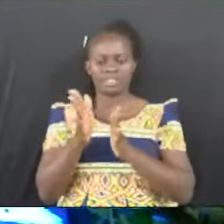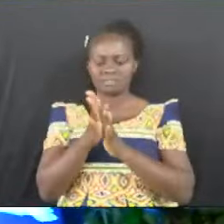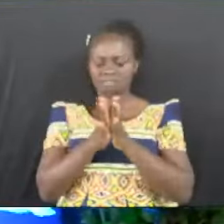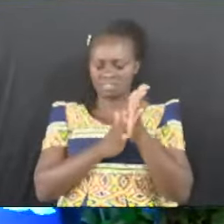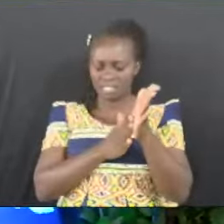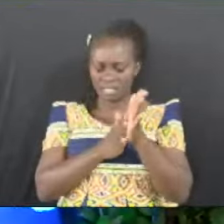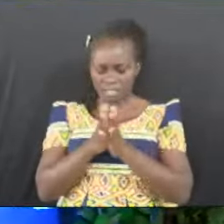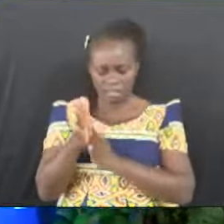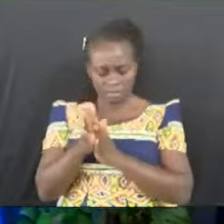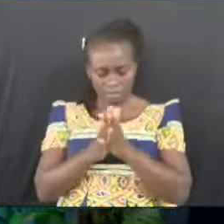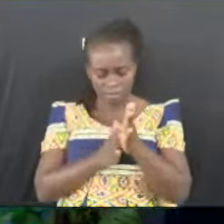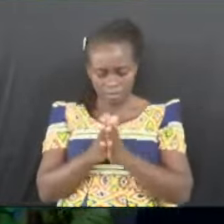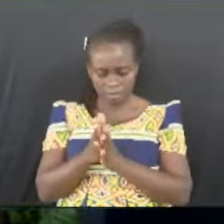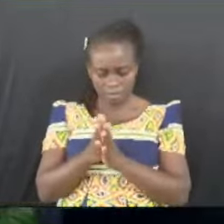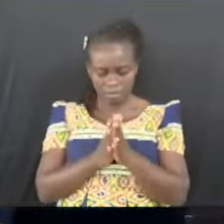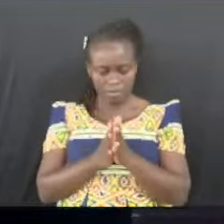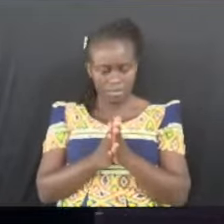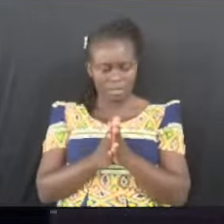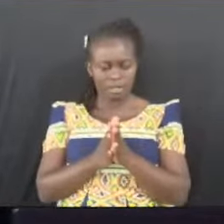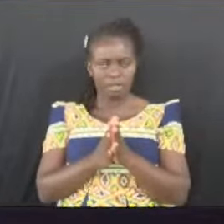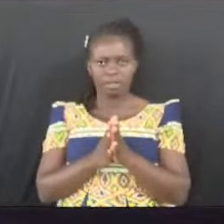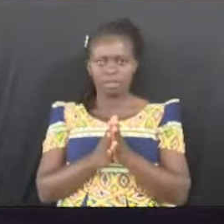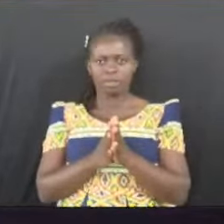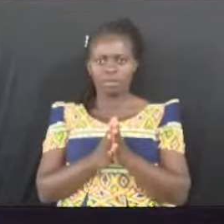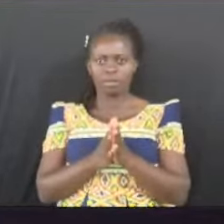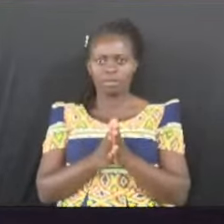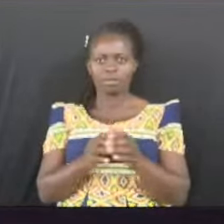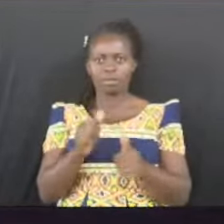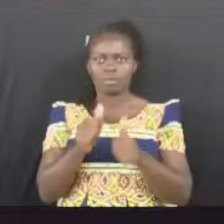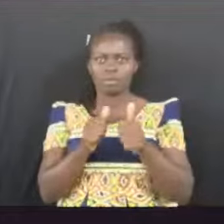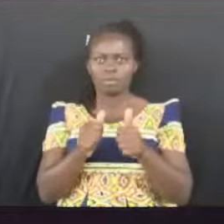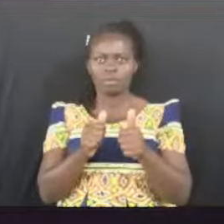Interestingly, when is the Independence Day for Kenya?